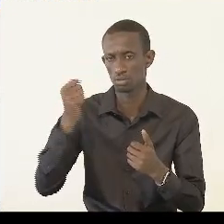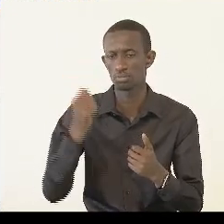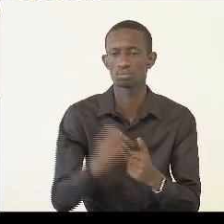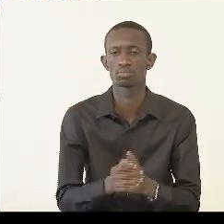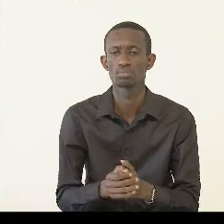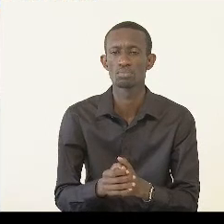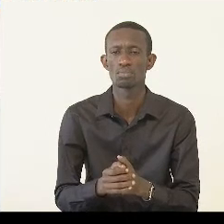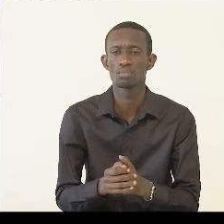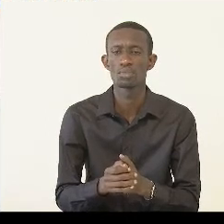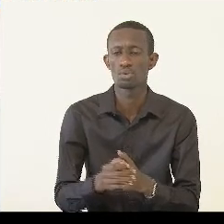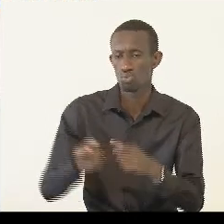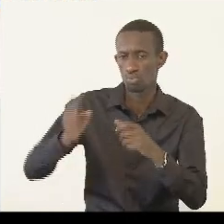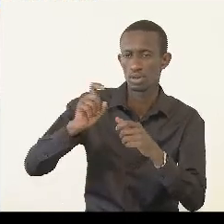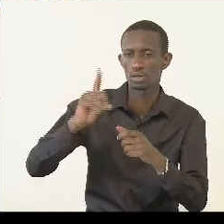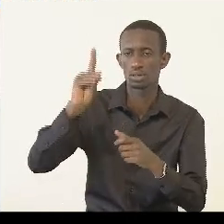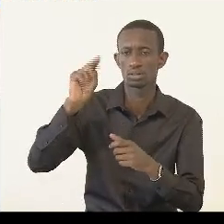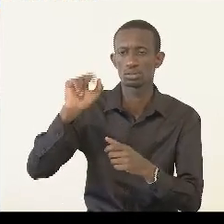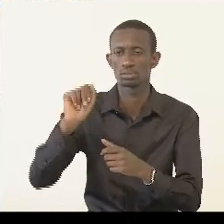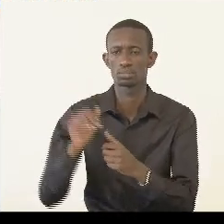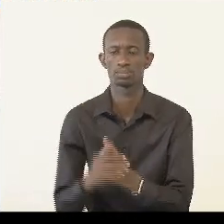Do we add in the DNA?